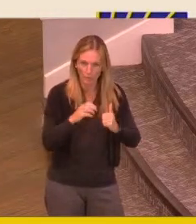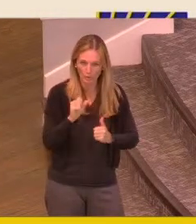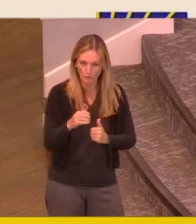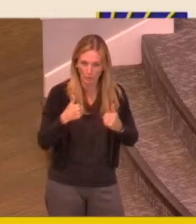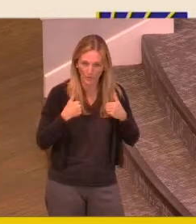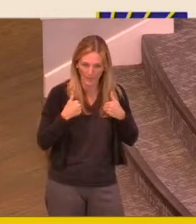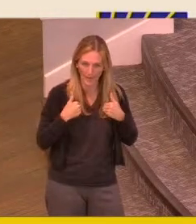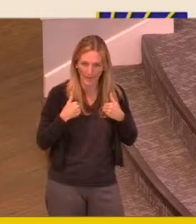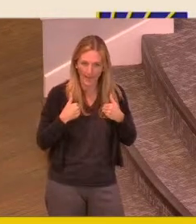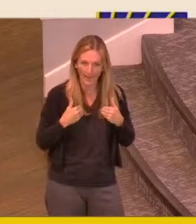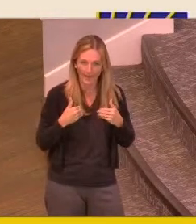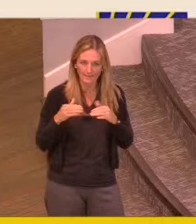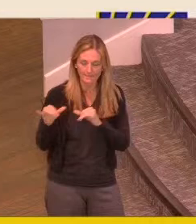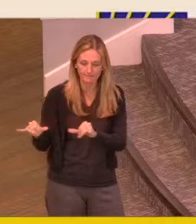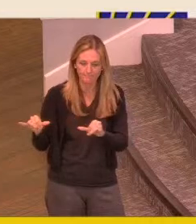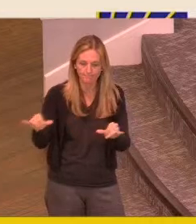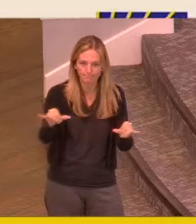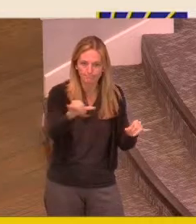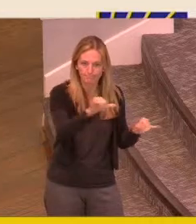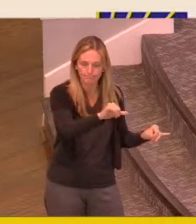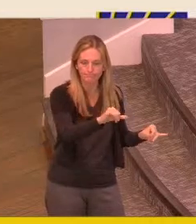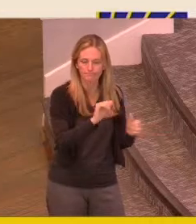salaries for all of our employees.